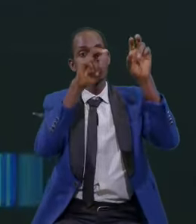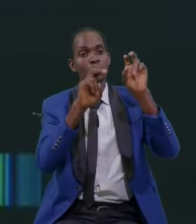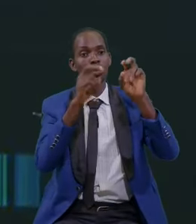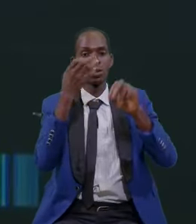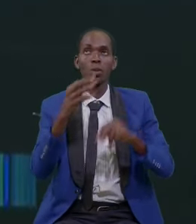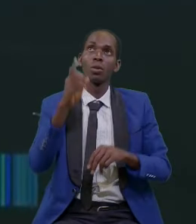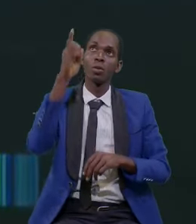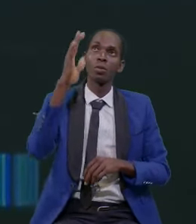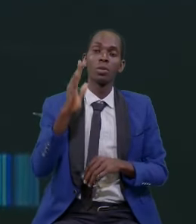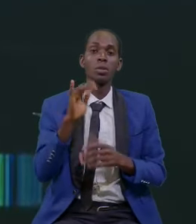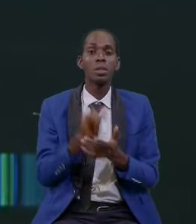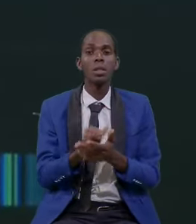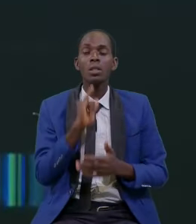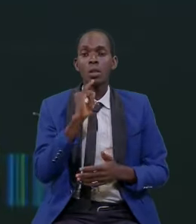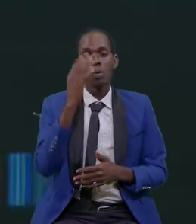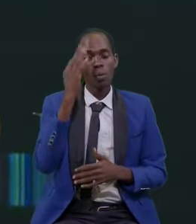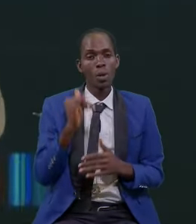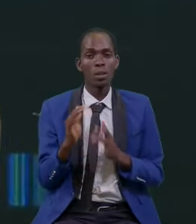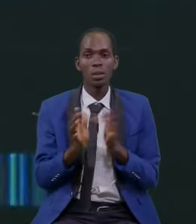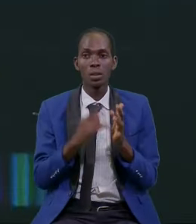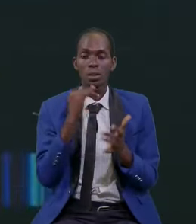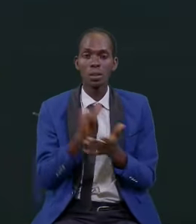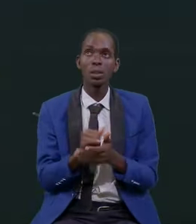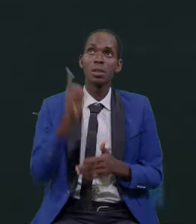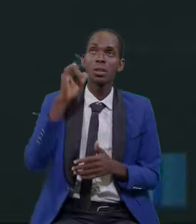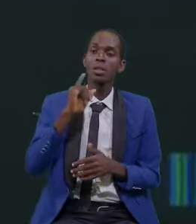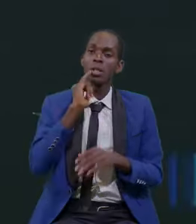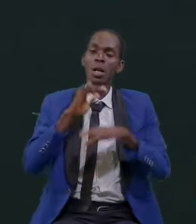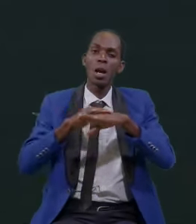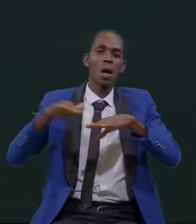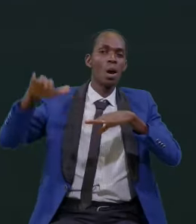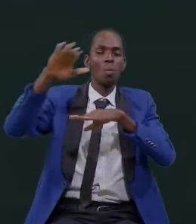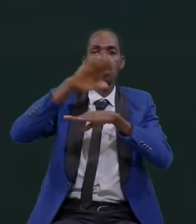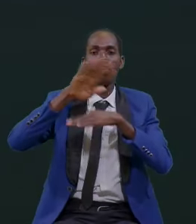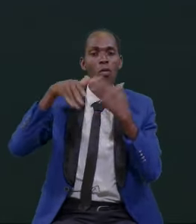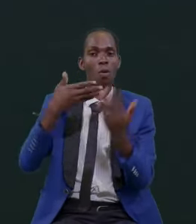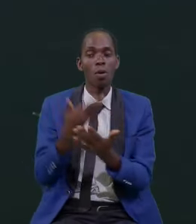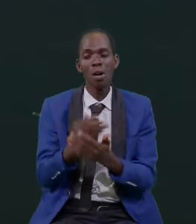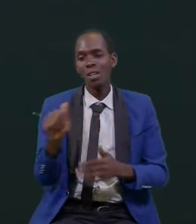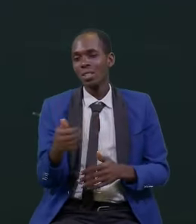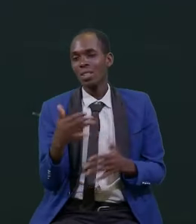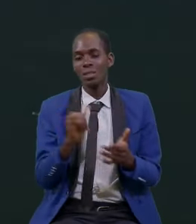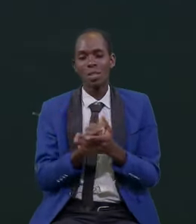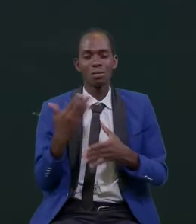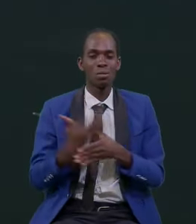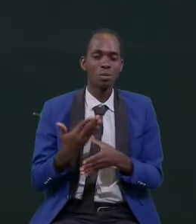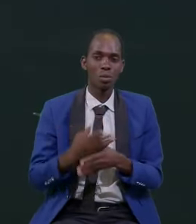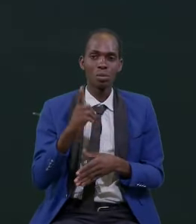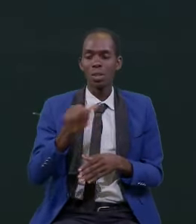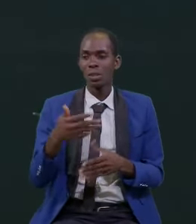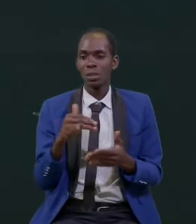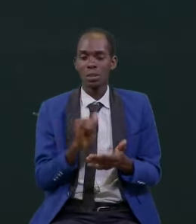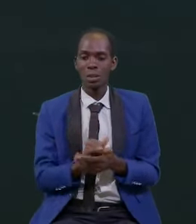He is above all. And anything that bothers you, anything that torments you, anything